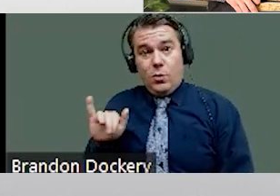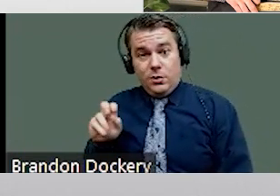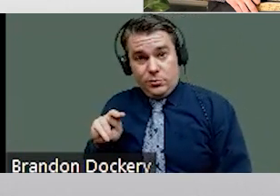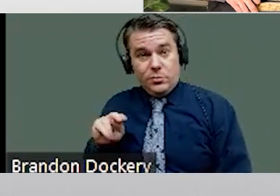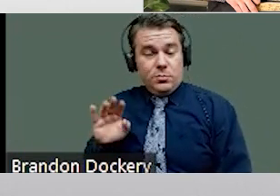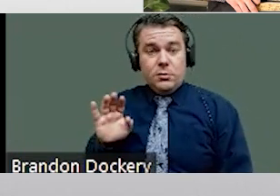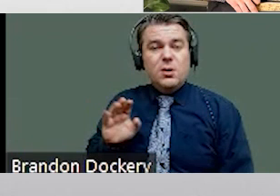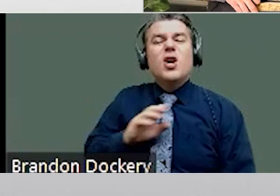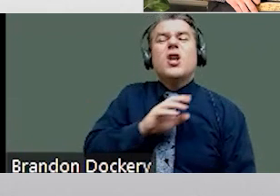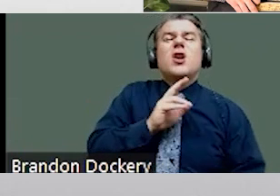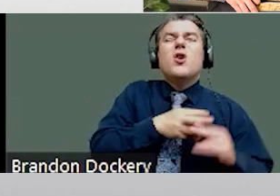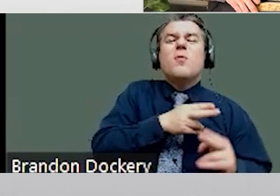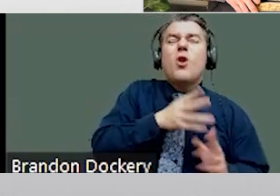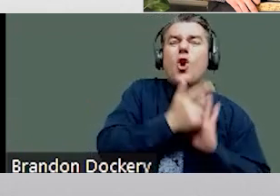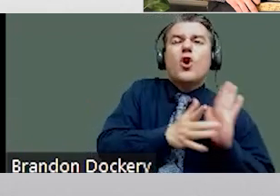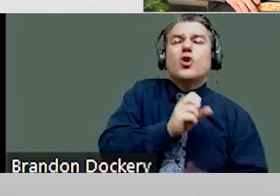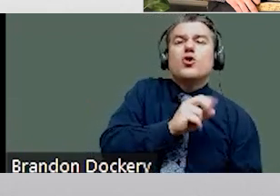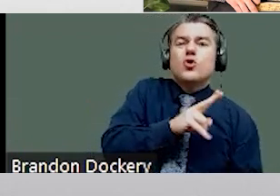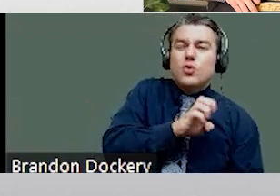Wilson's attorney, Sue Jamison,